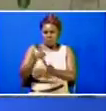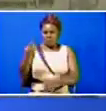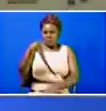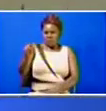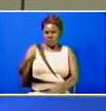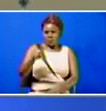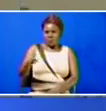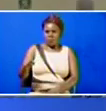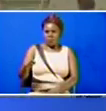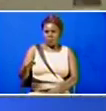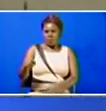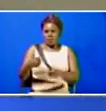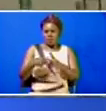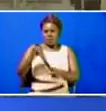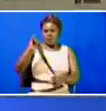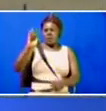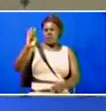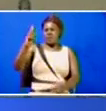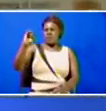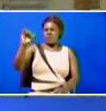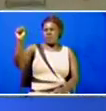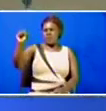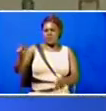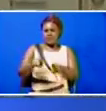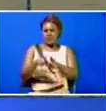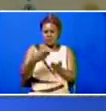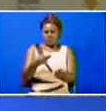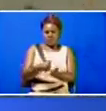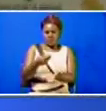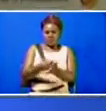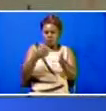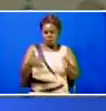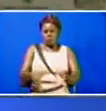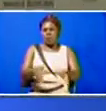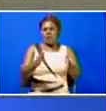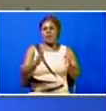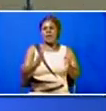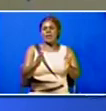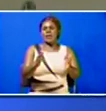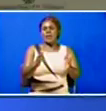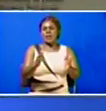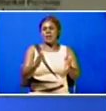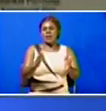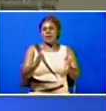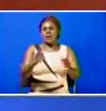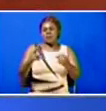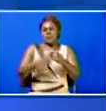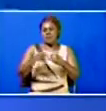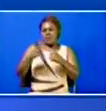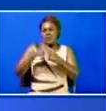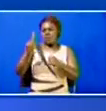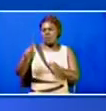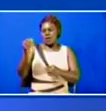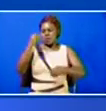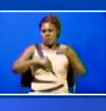irregularities flagged off by the IFMI system. The same financial infrastructure which forewarned of the 791 million